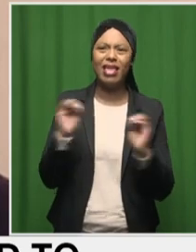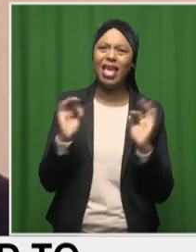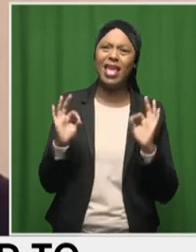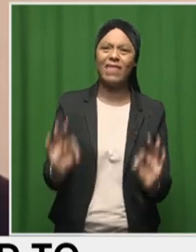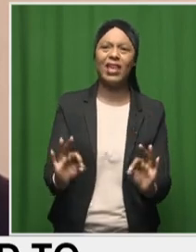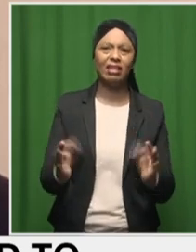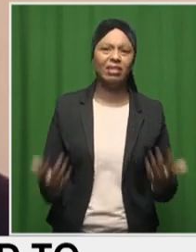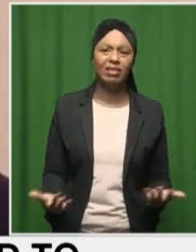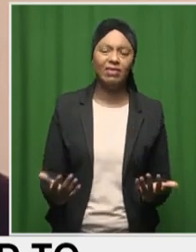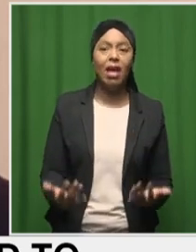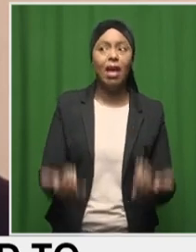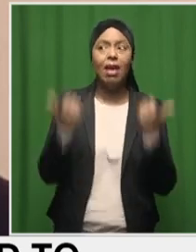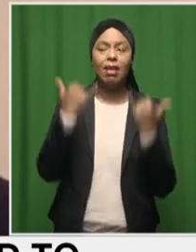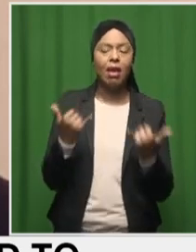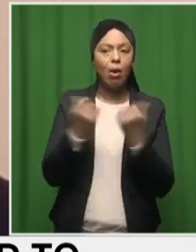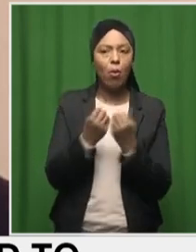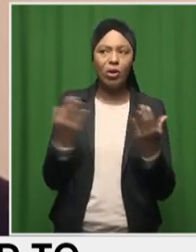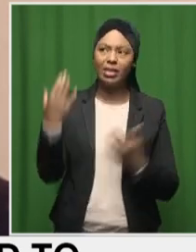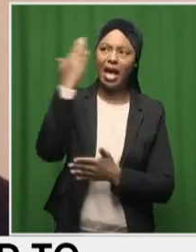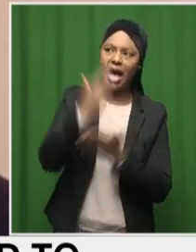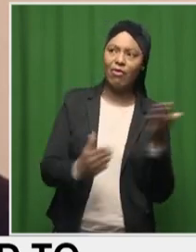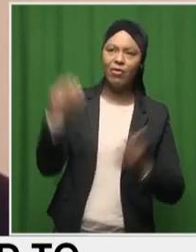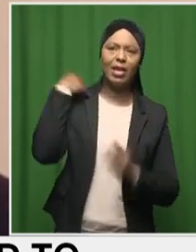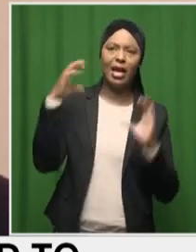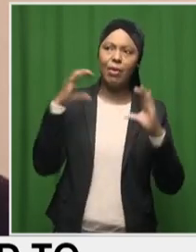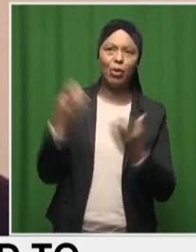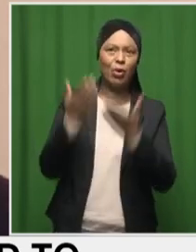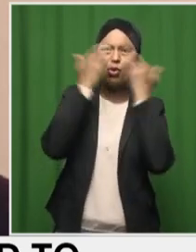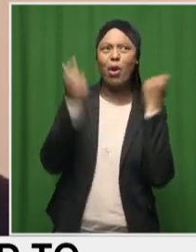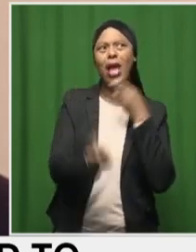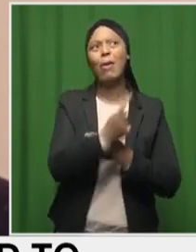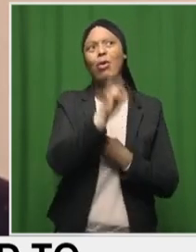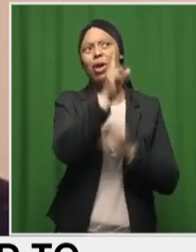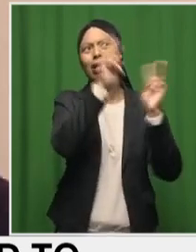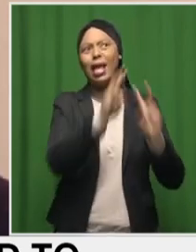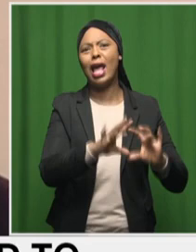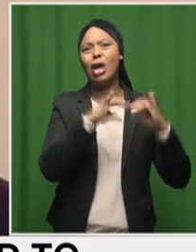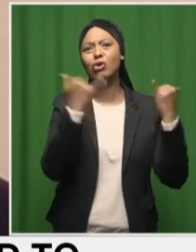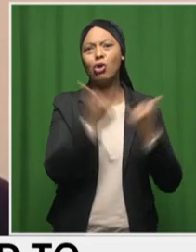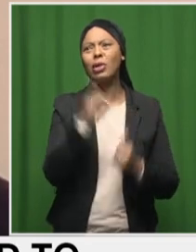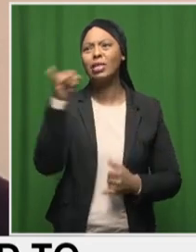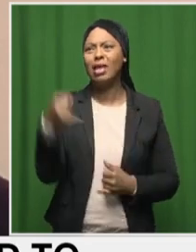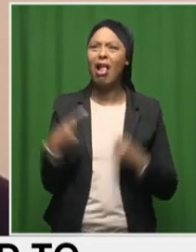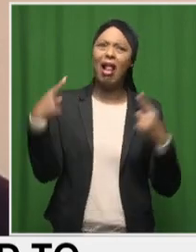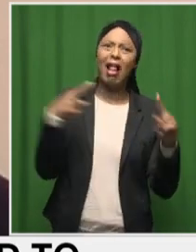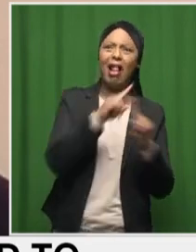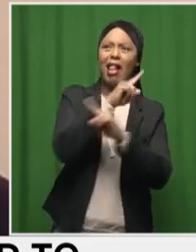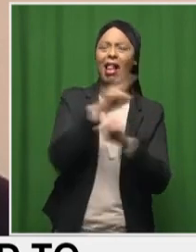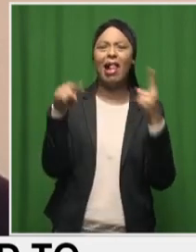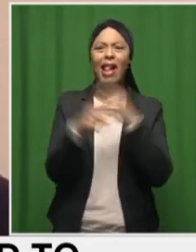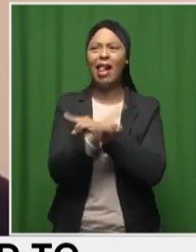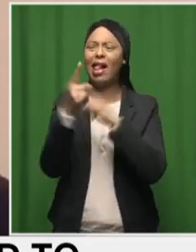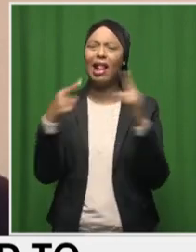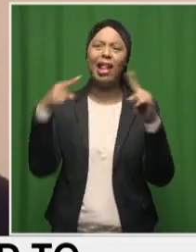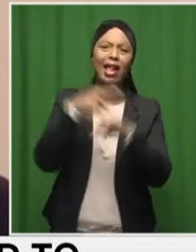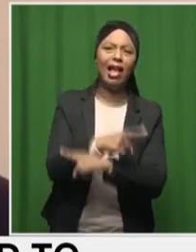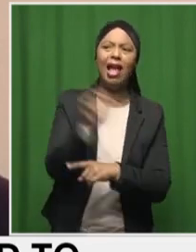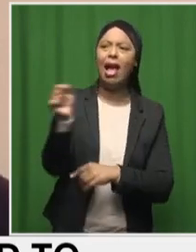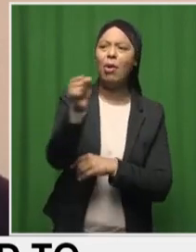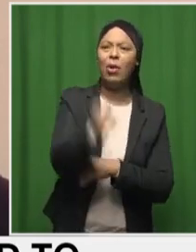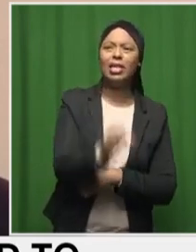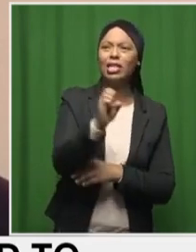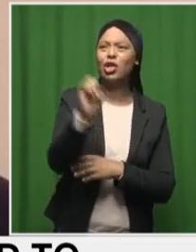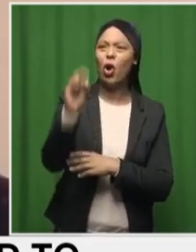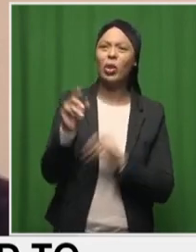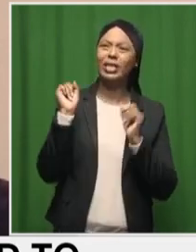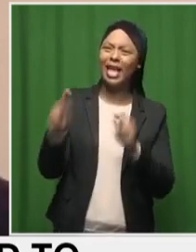got from the heart of the cabinet, they don't know what's happening in ESCOM. They contradict each other, they appoint CEOs